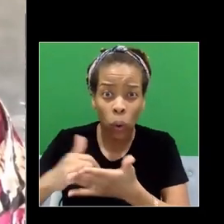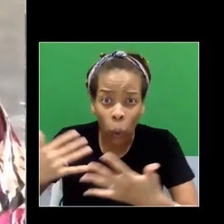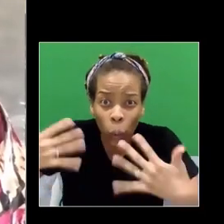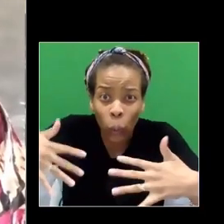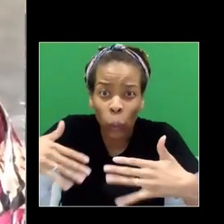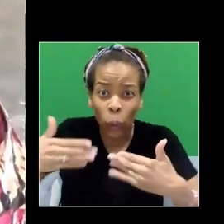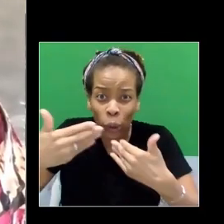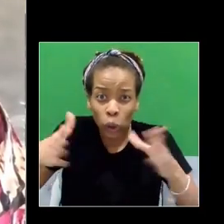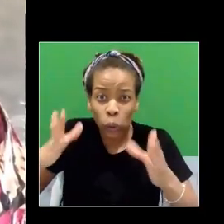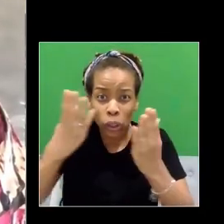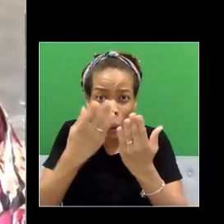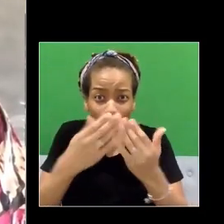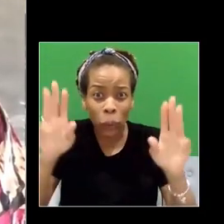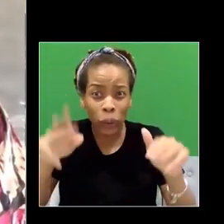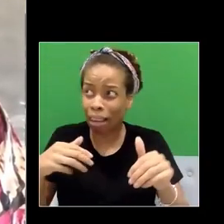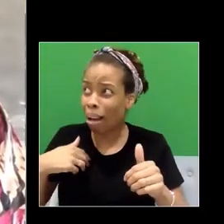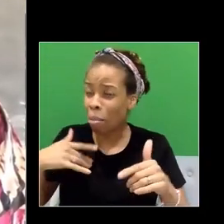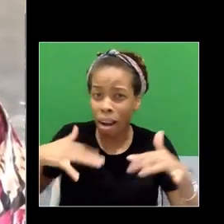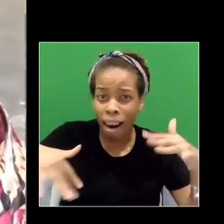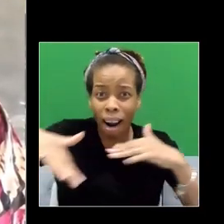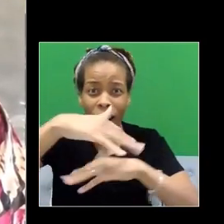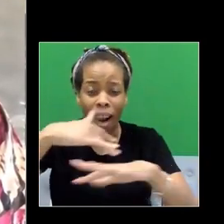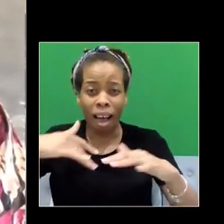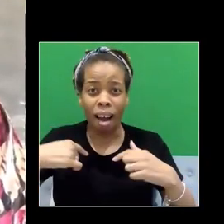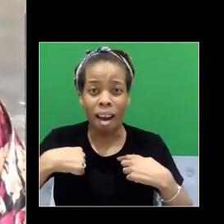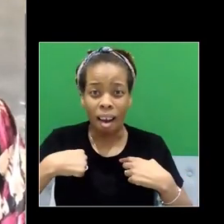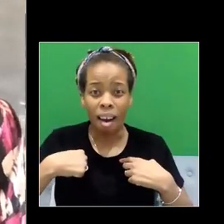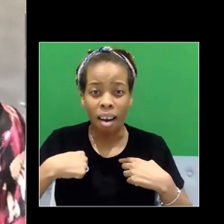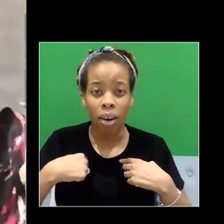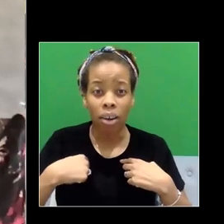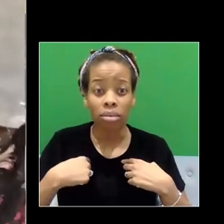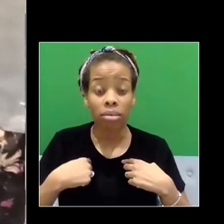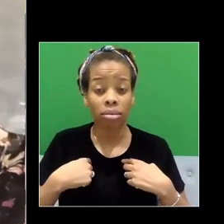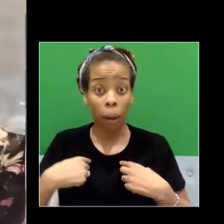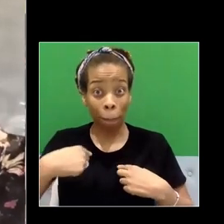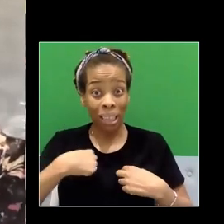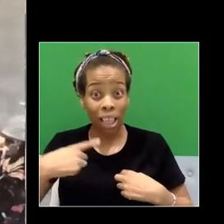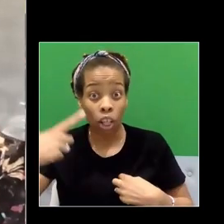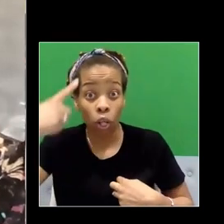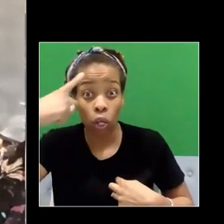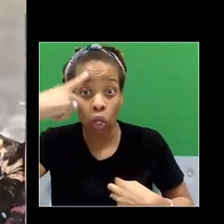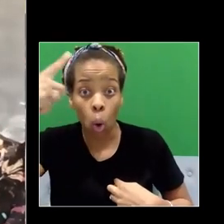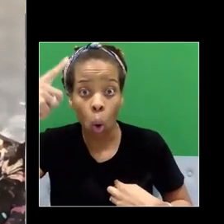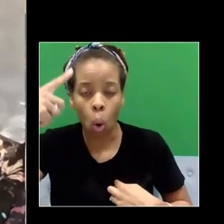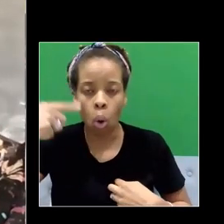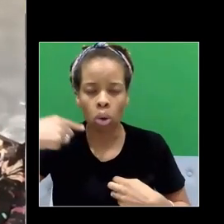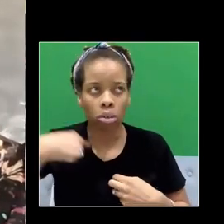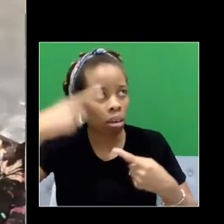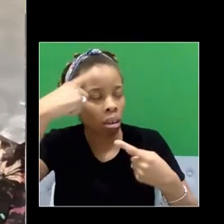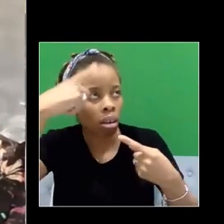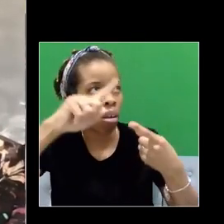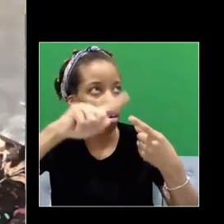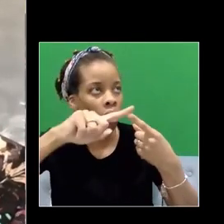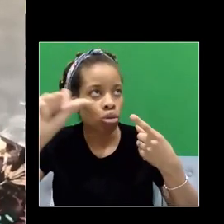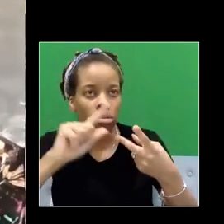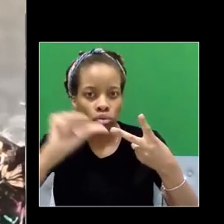Studio Museum, and being in New York and doing, I mean, in my head, I had all these thoughts about how it should be and what